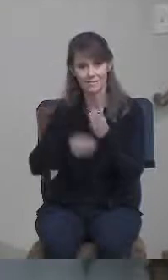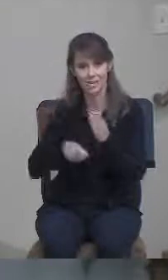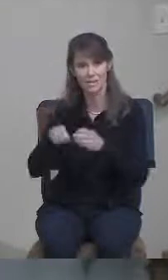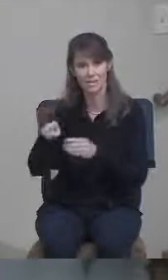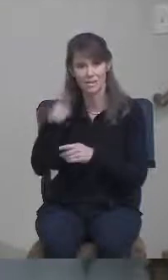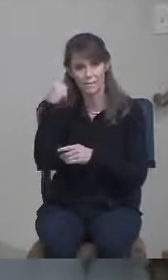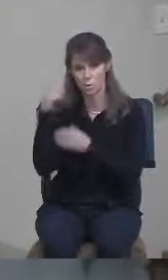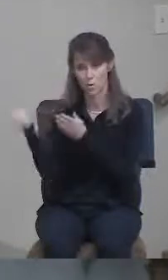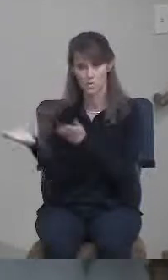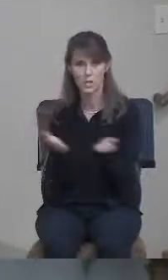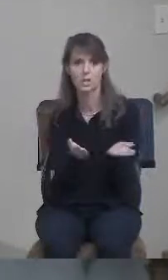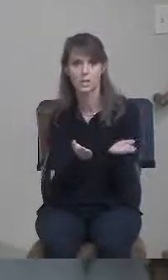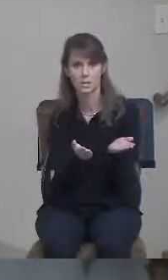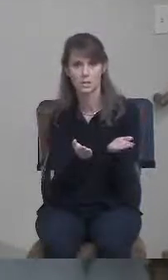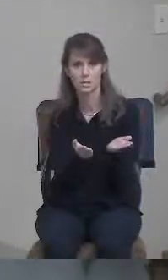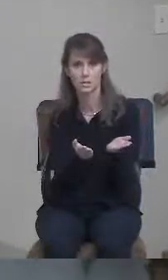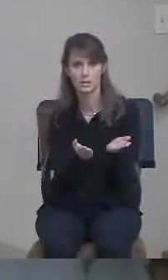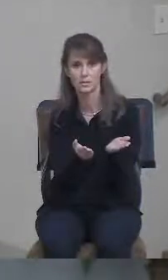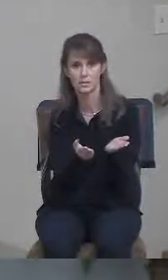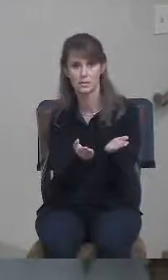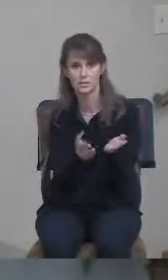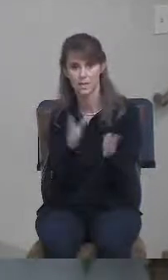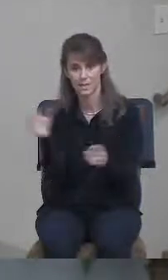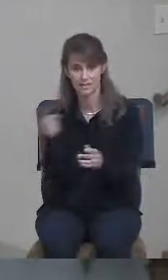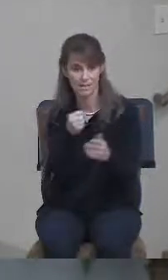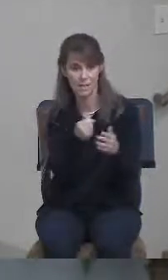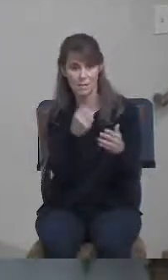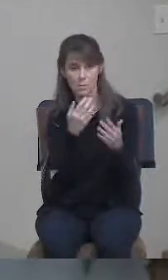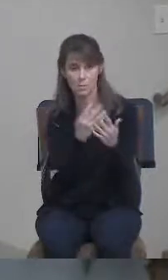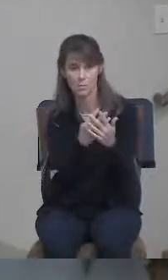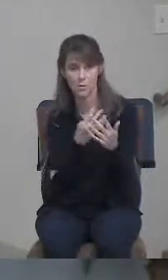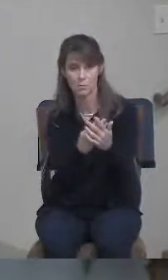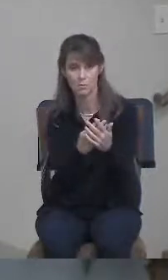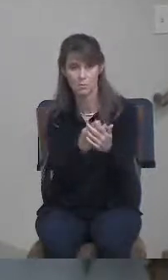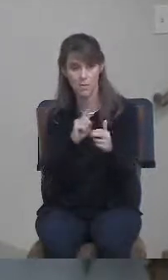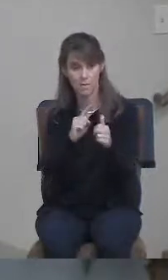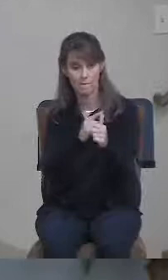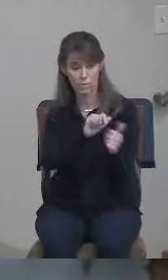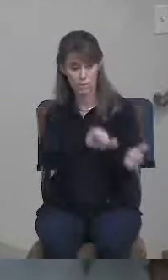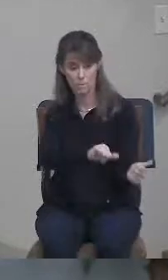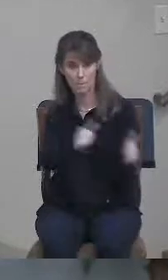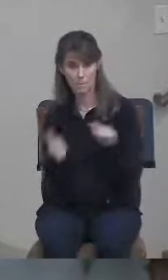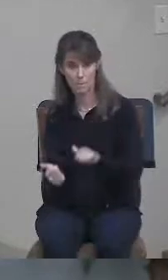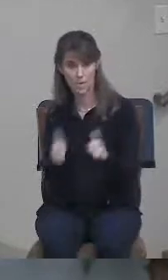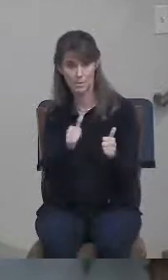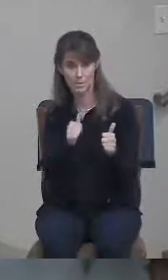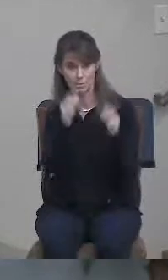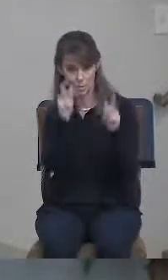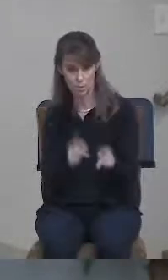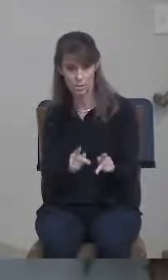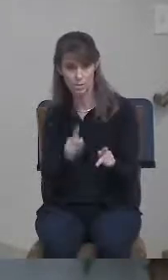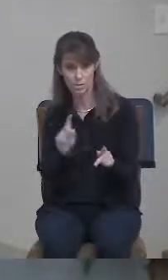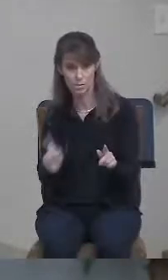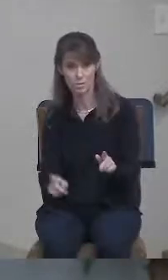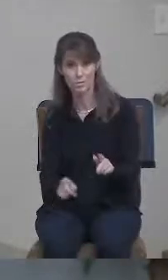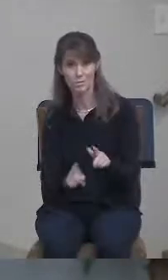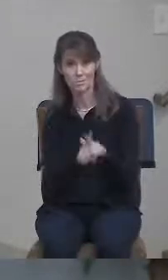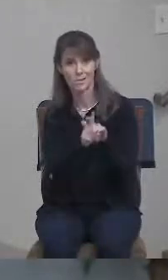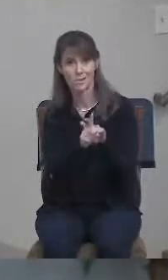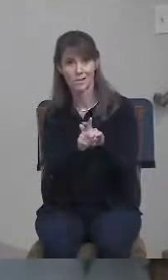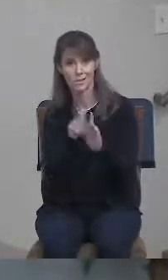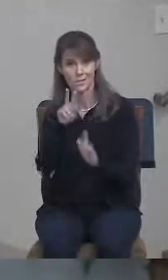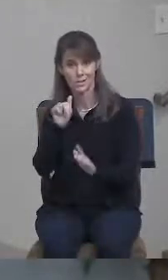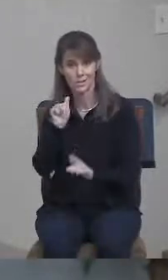Persecution also raised against the Baptists. The first Baptists came to Virginia in 1714. So there was a lot of